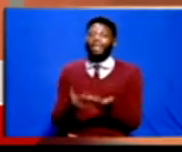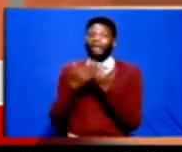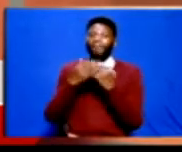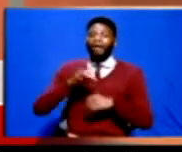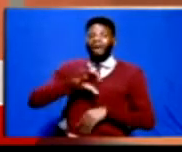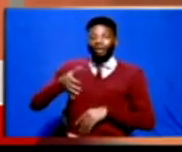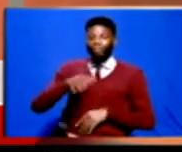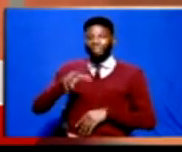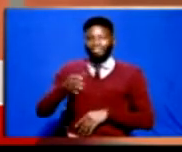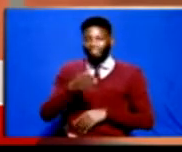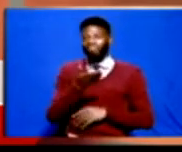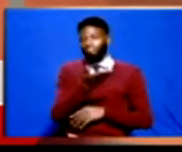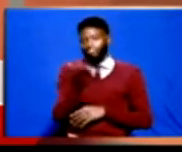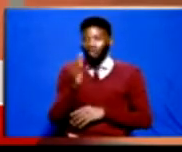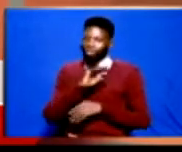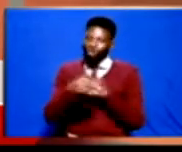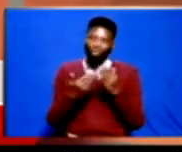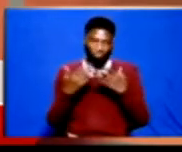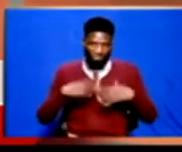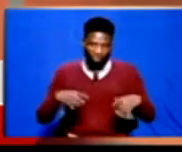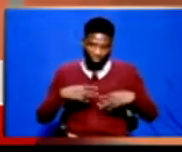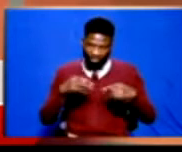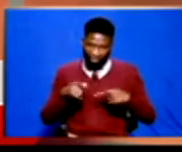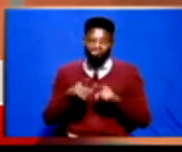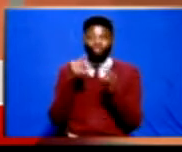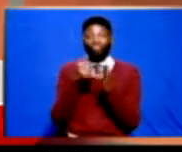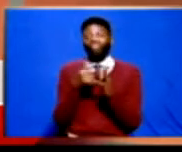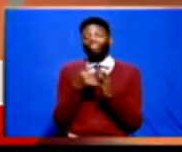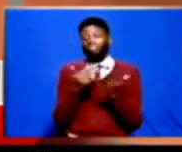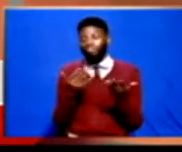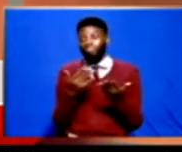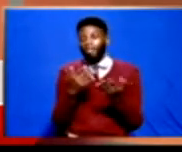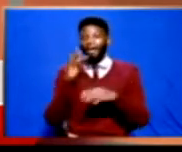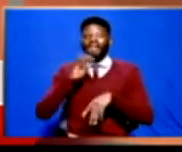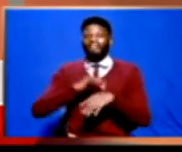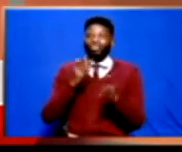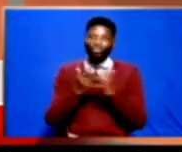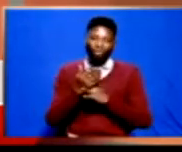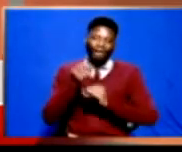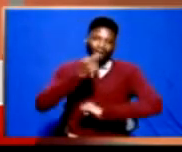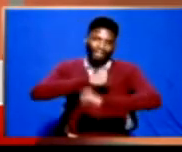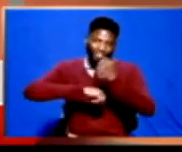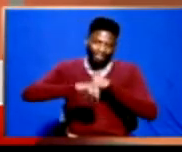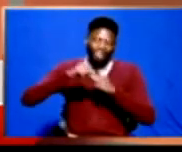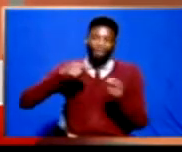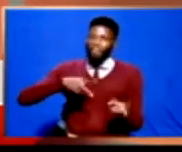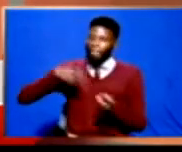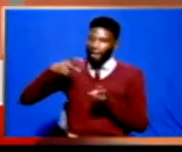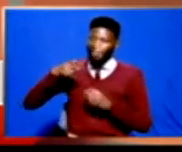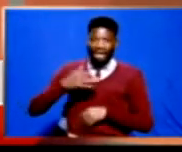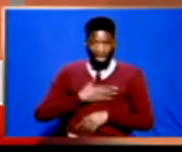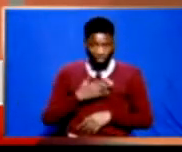who is affected by the mining activity. So for me, our laws have become robust